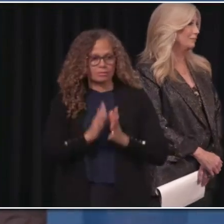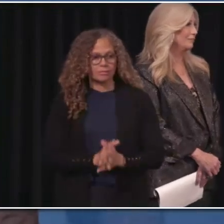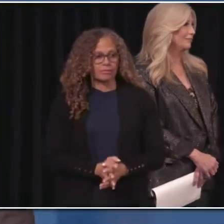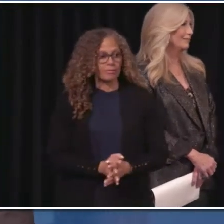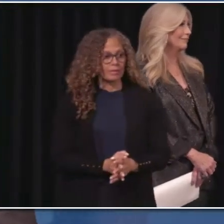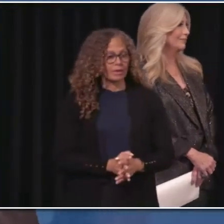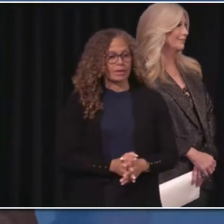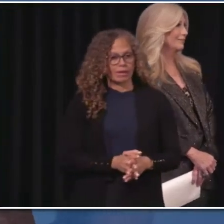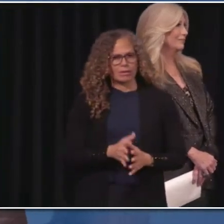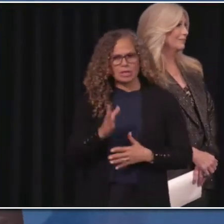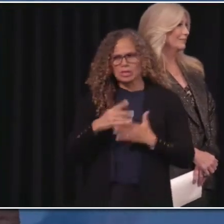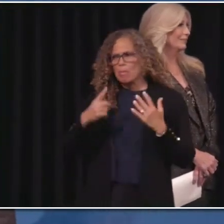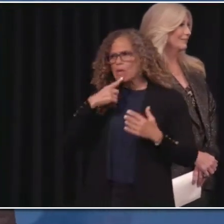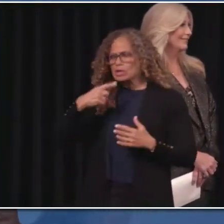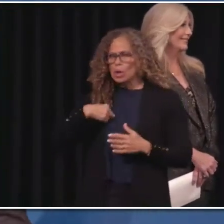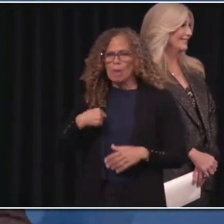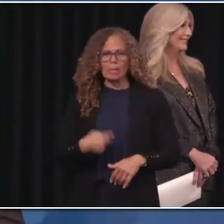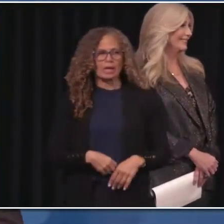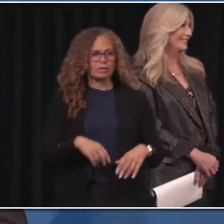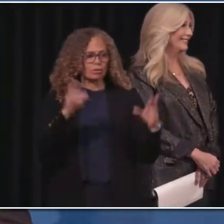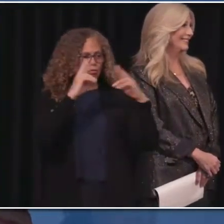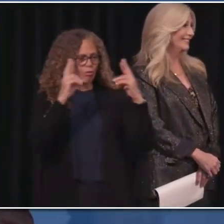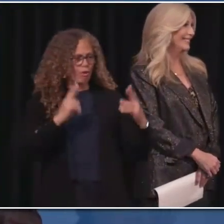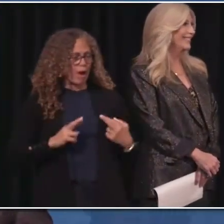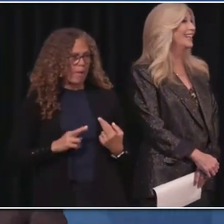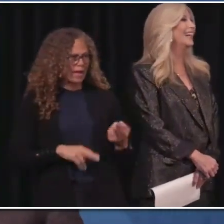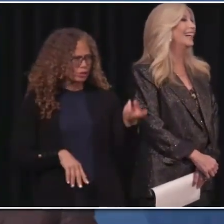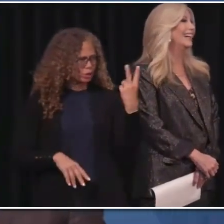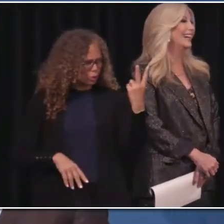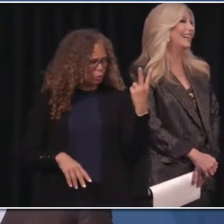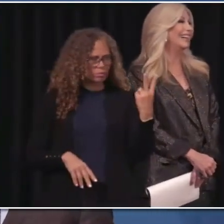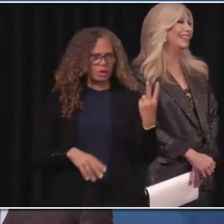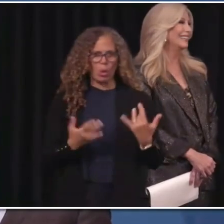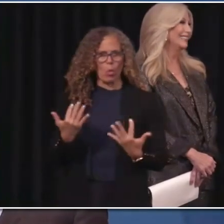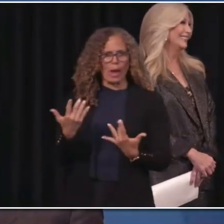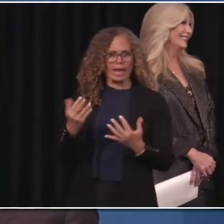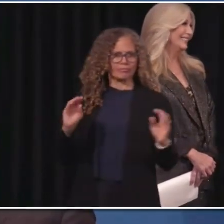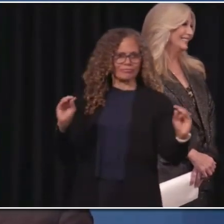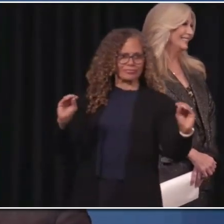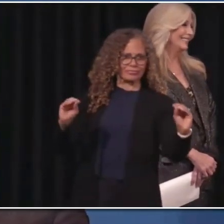Somebody once said to me, 2 rabbis, no waiting.